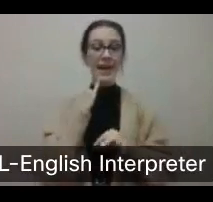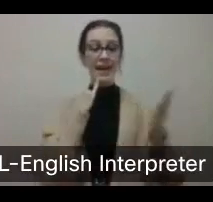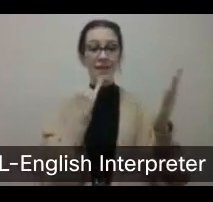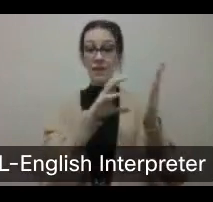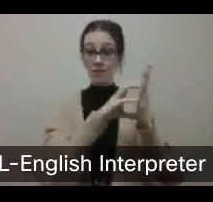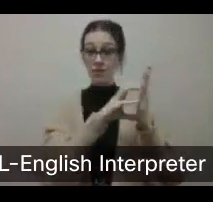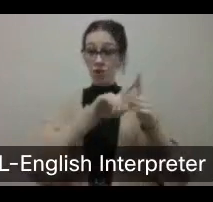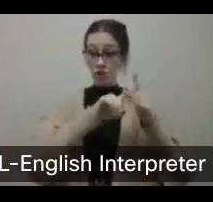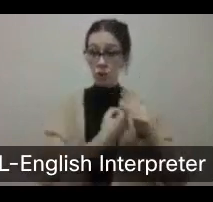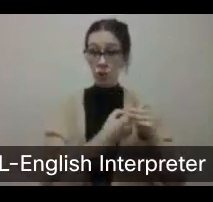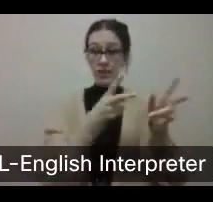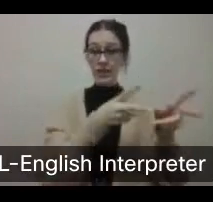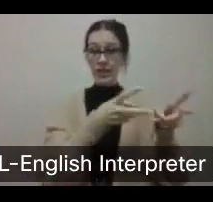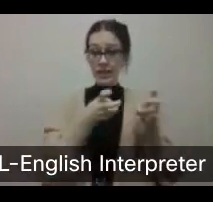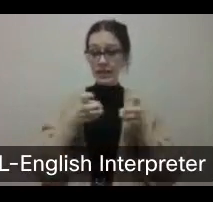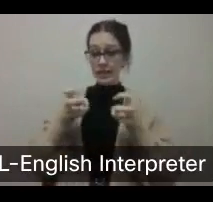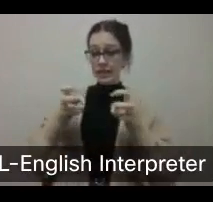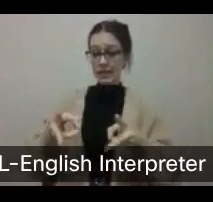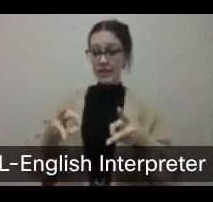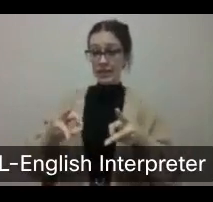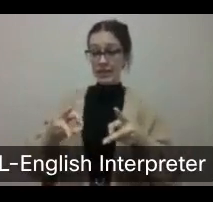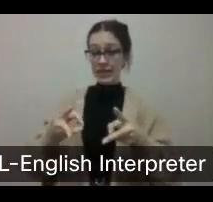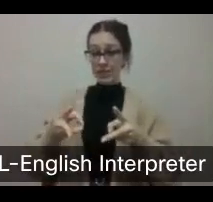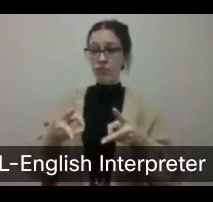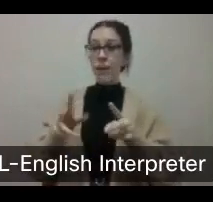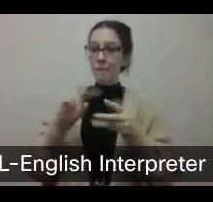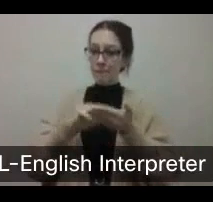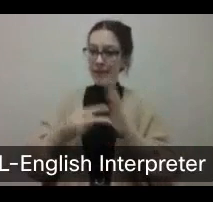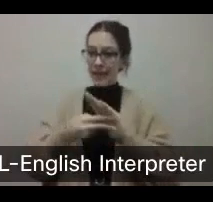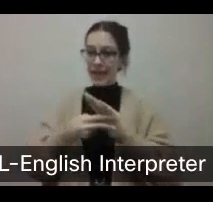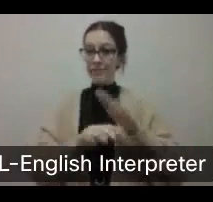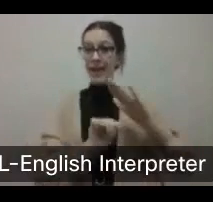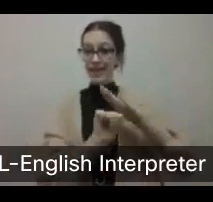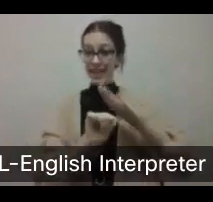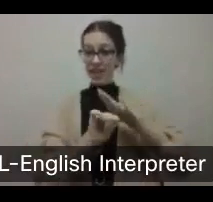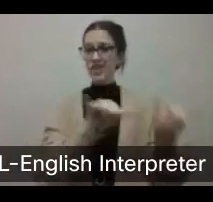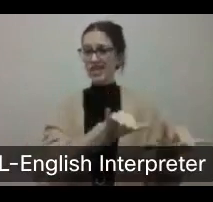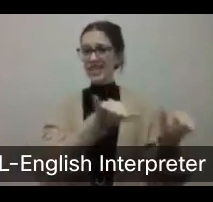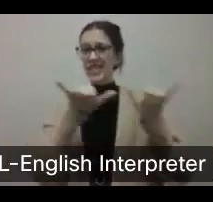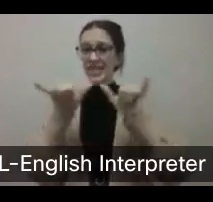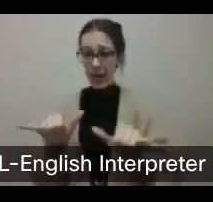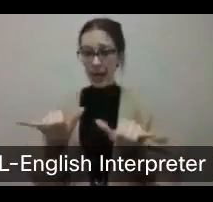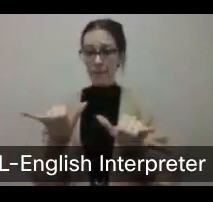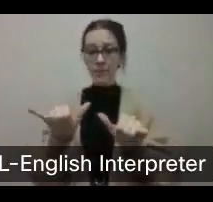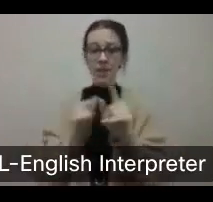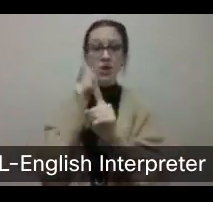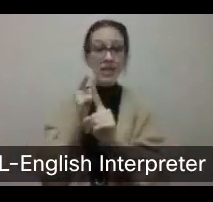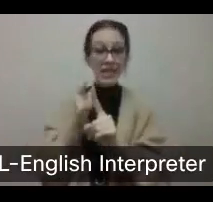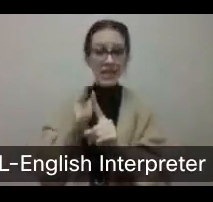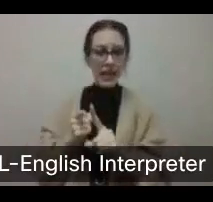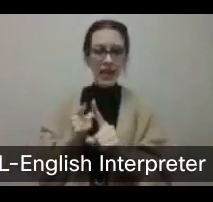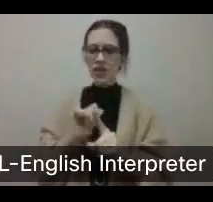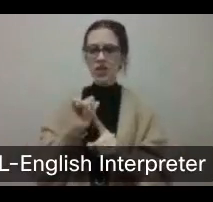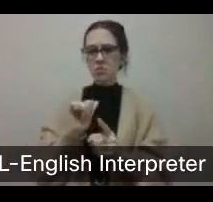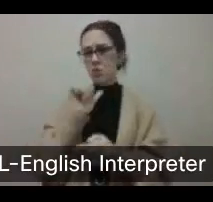of the original source. So even though we may simplify vocabulary, even though we may not include every detail from an